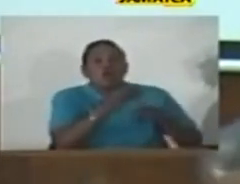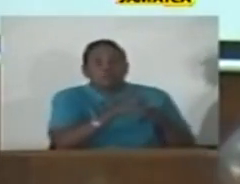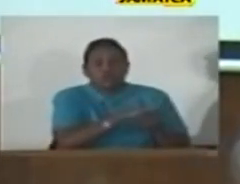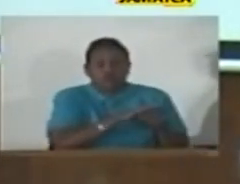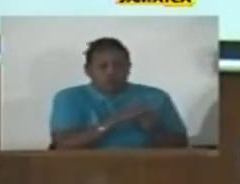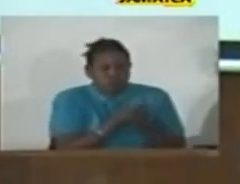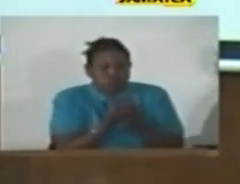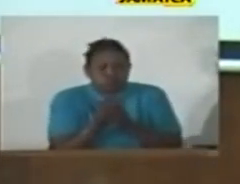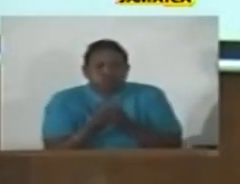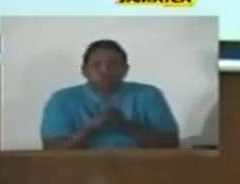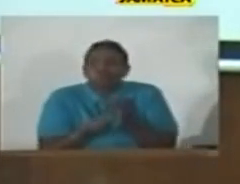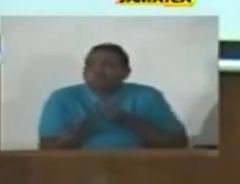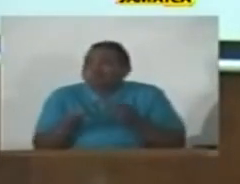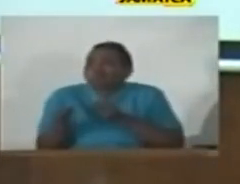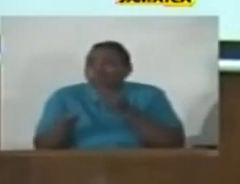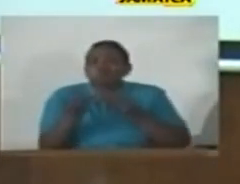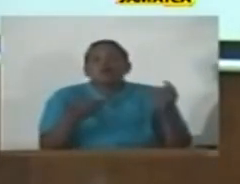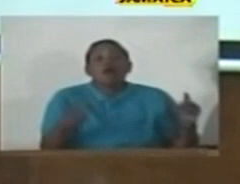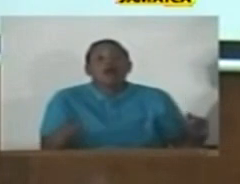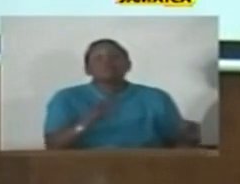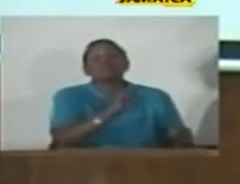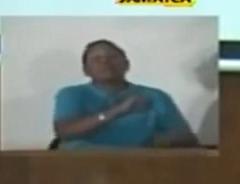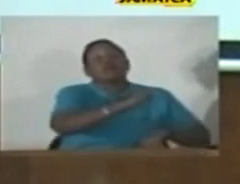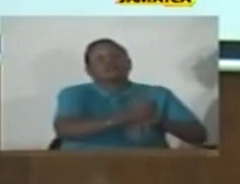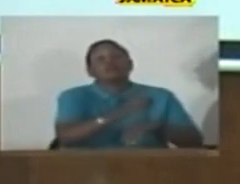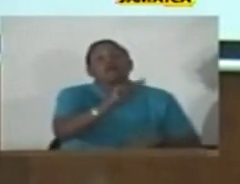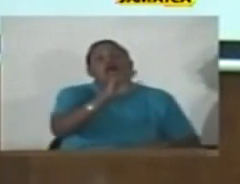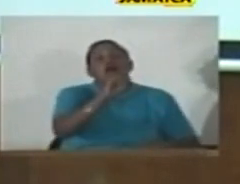The establishment of agroeconomic zones